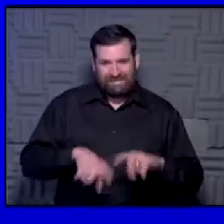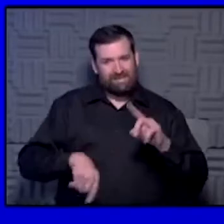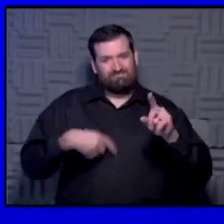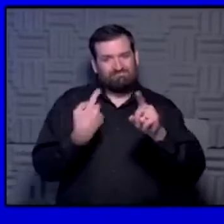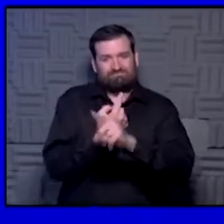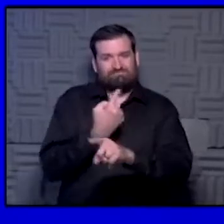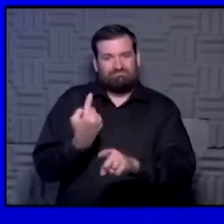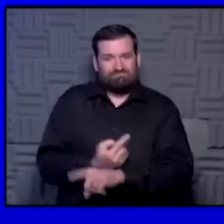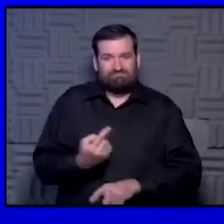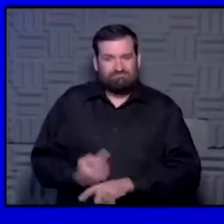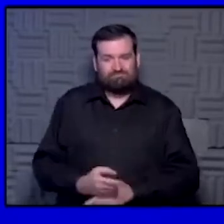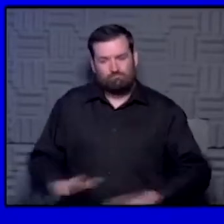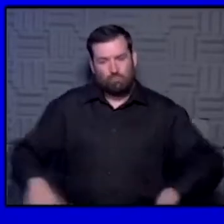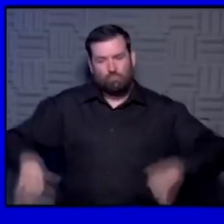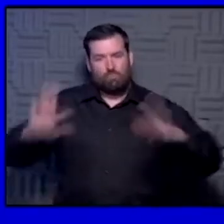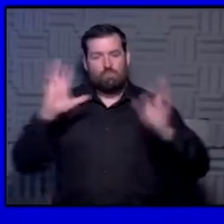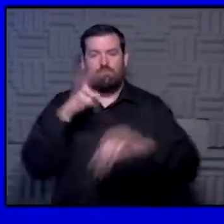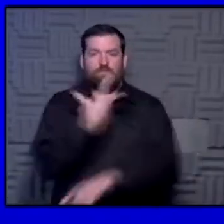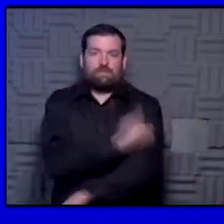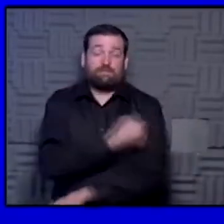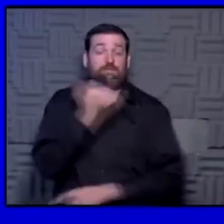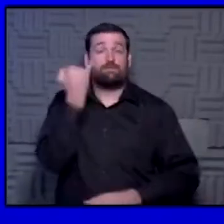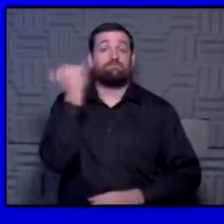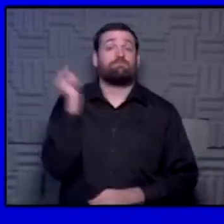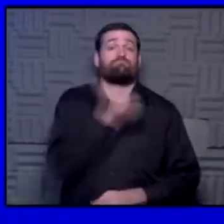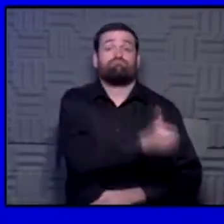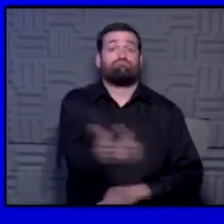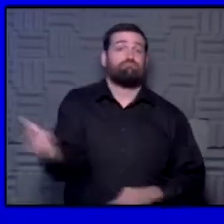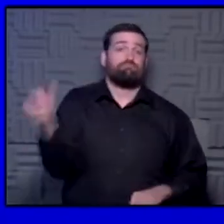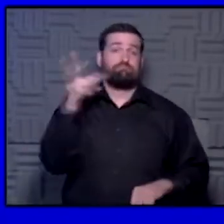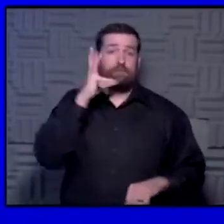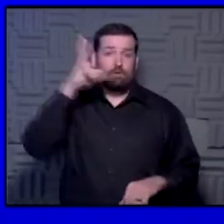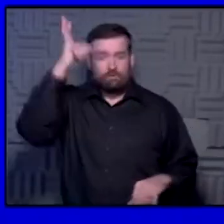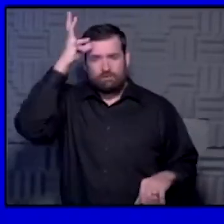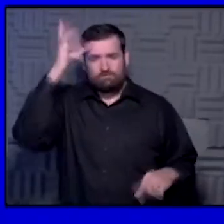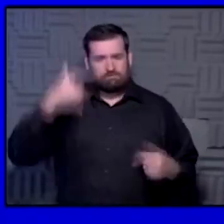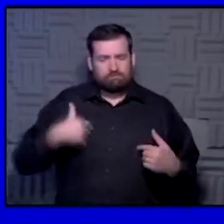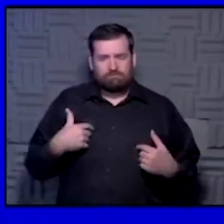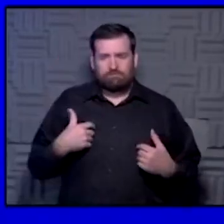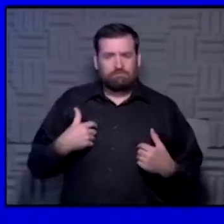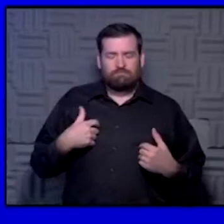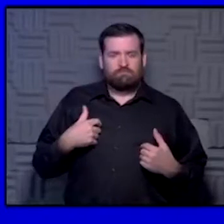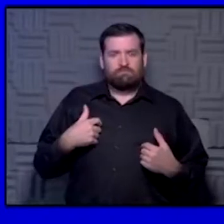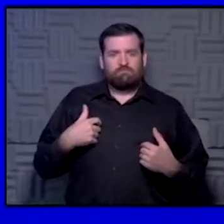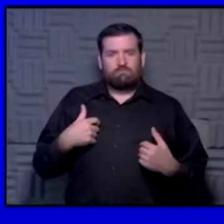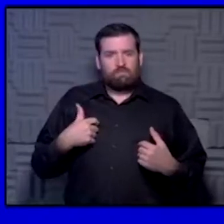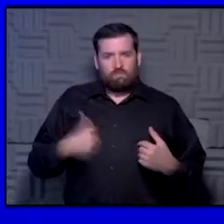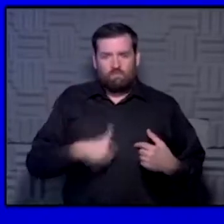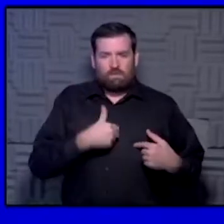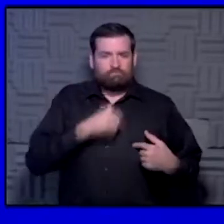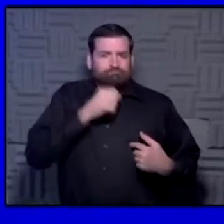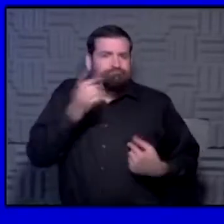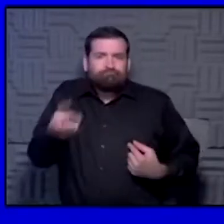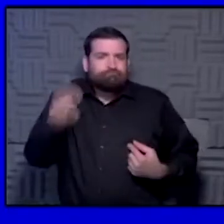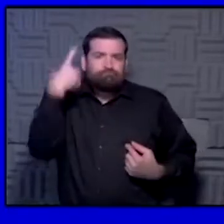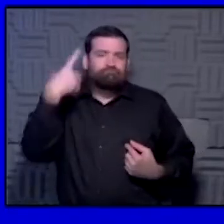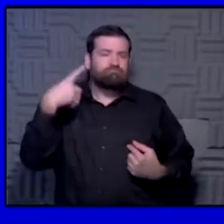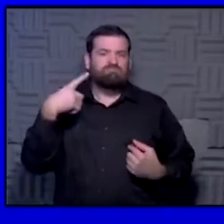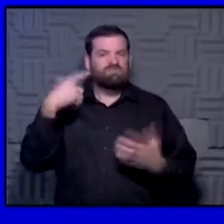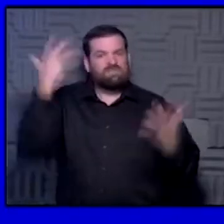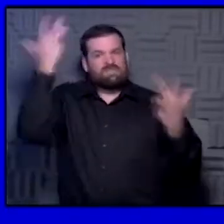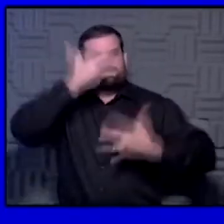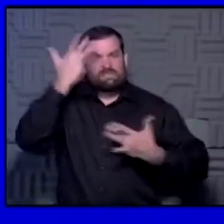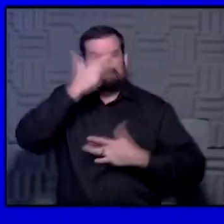routine childhood vaccines. And I tell you, if you are a parent, we don't understand the impact of these diseases because we haven't seen